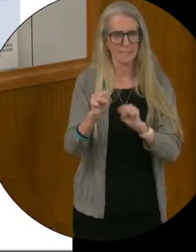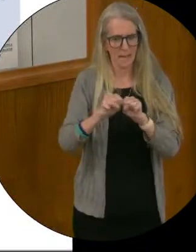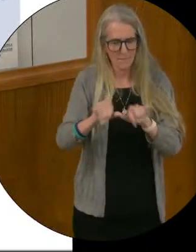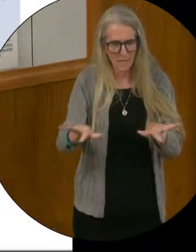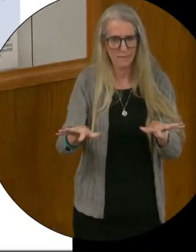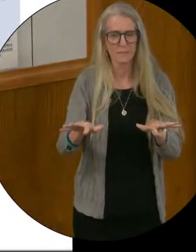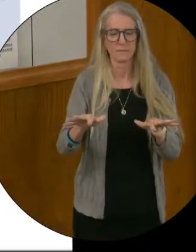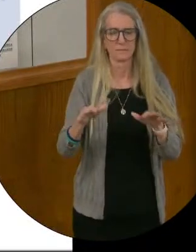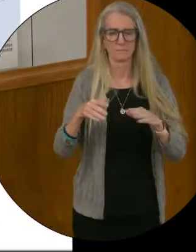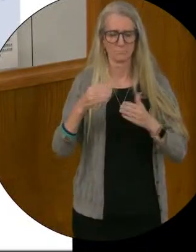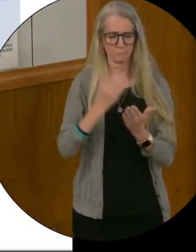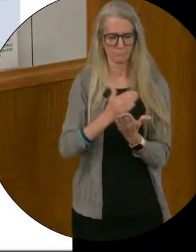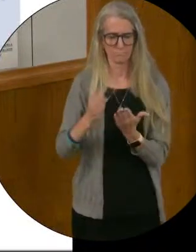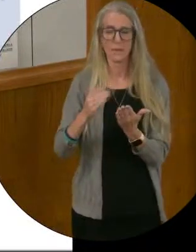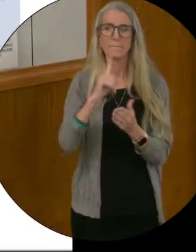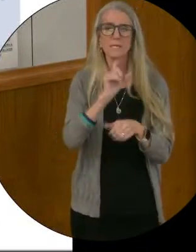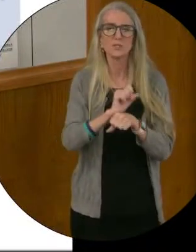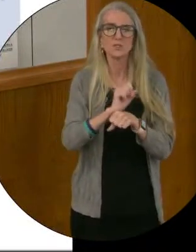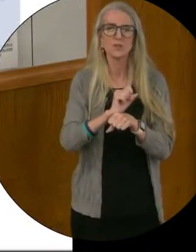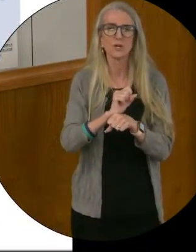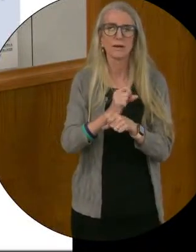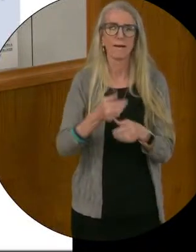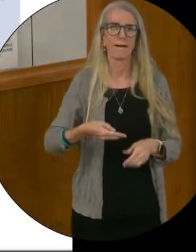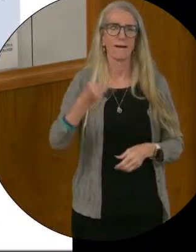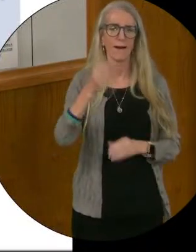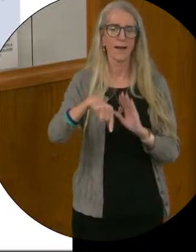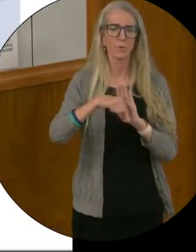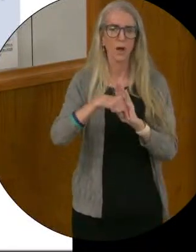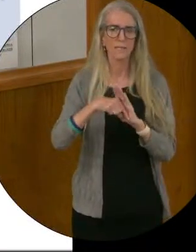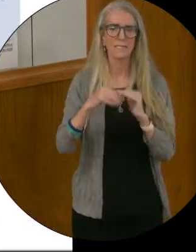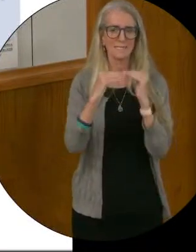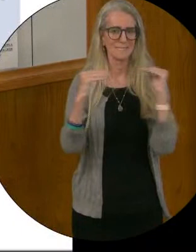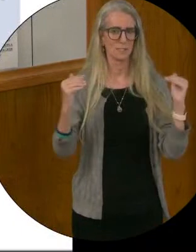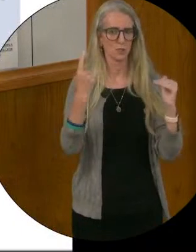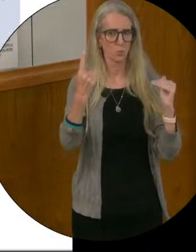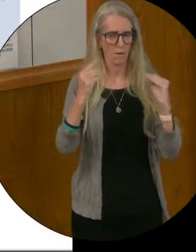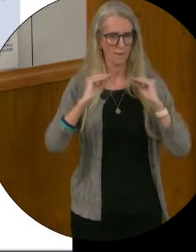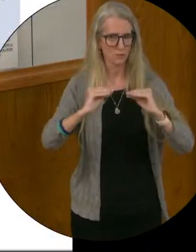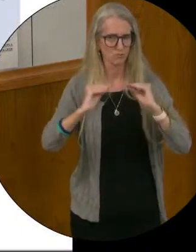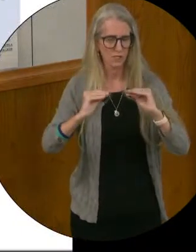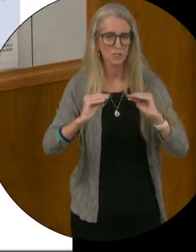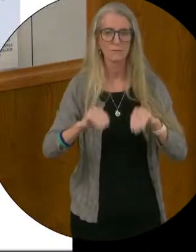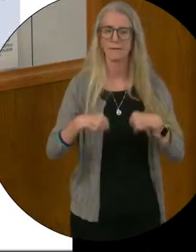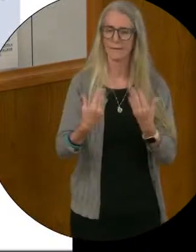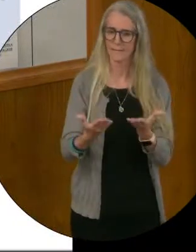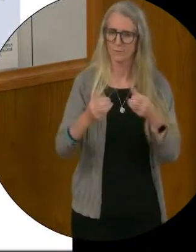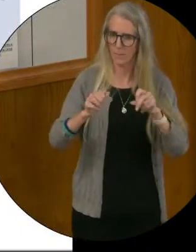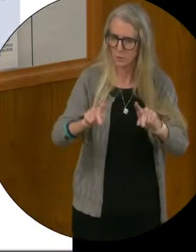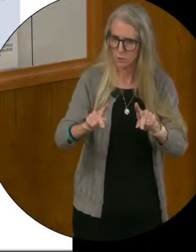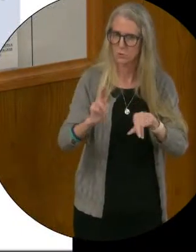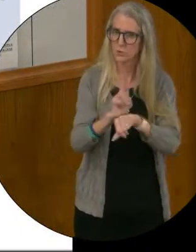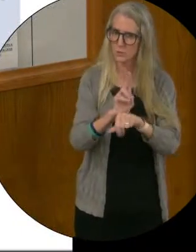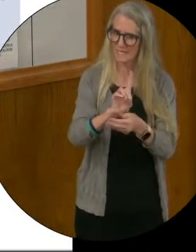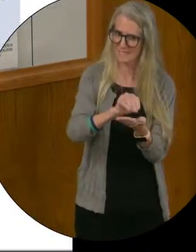that students are given that high quality Tier 1 instruction, that they're given those opportunities, that we're using data